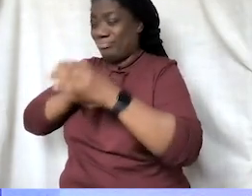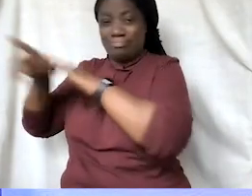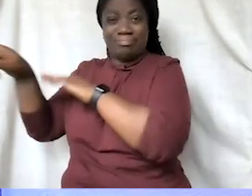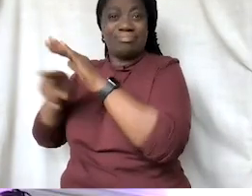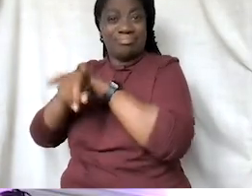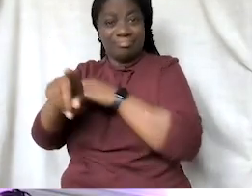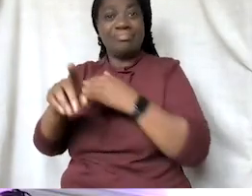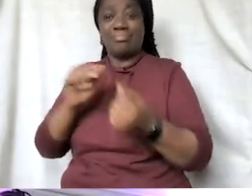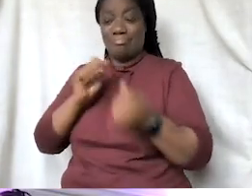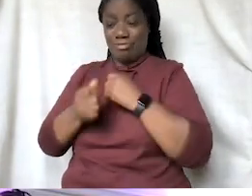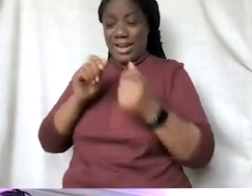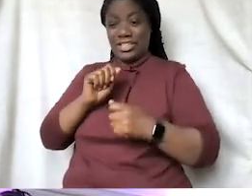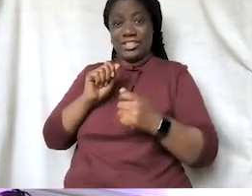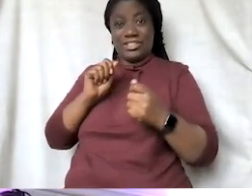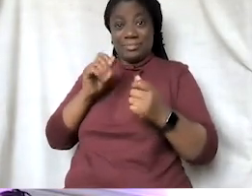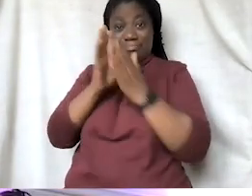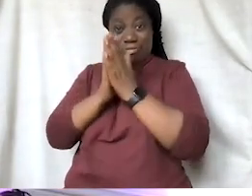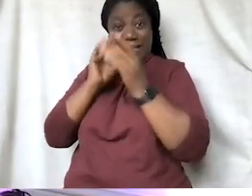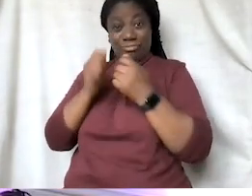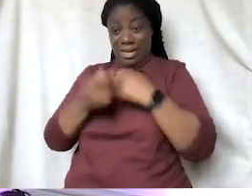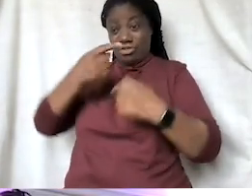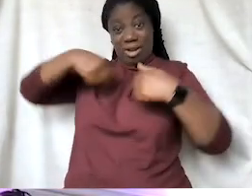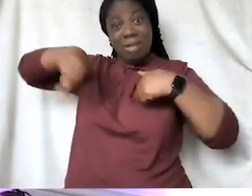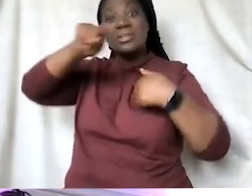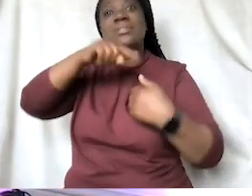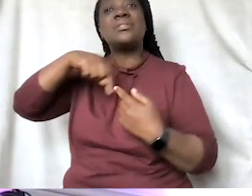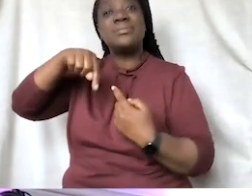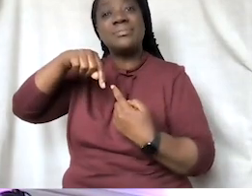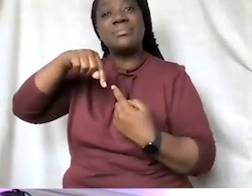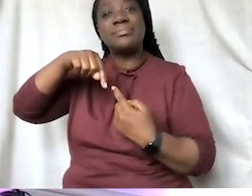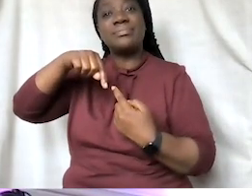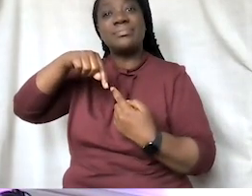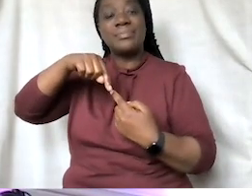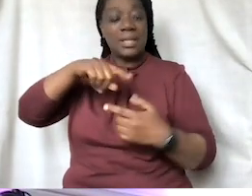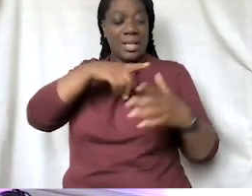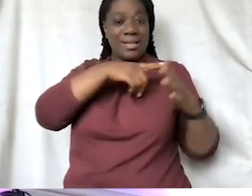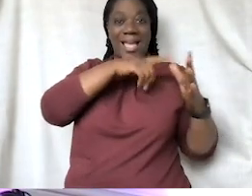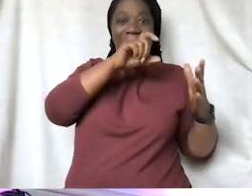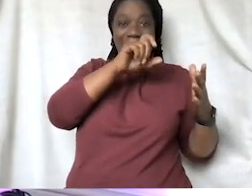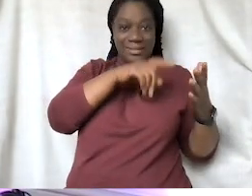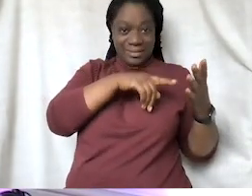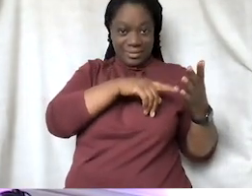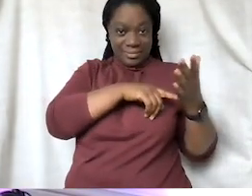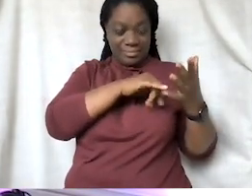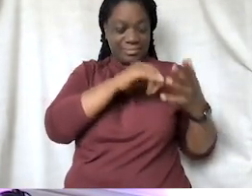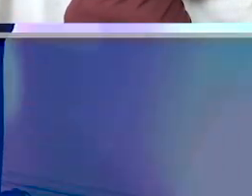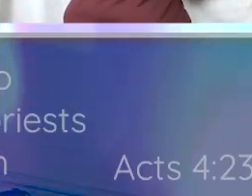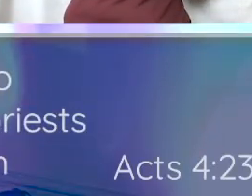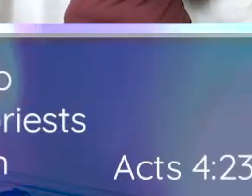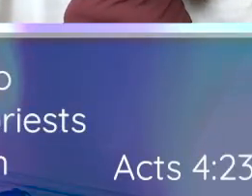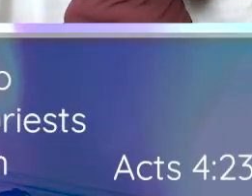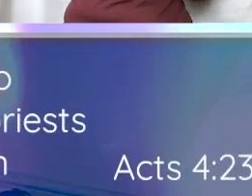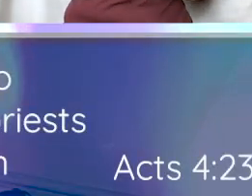us. So in Acts chapter 4, the Bible said, and